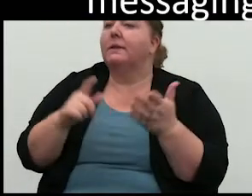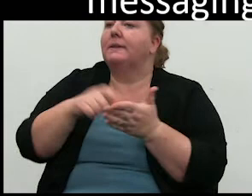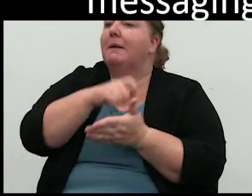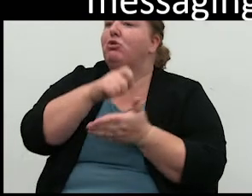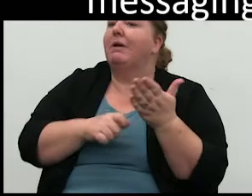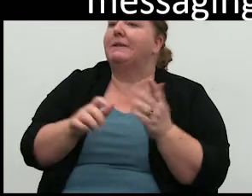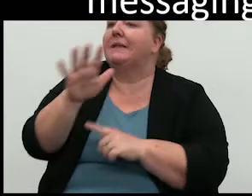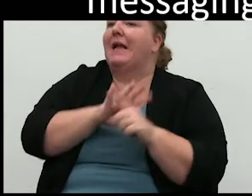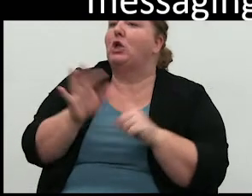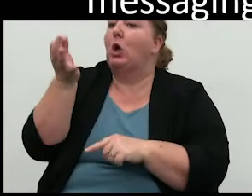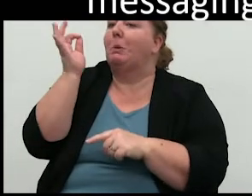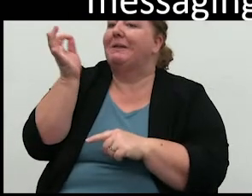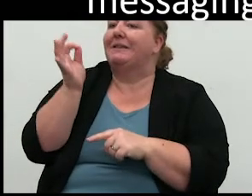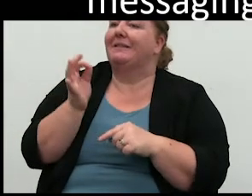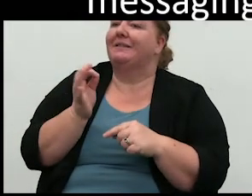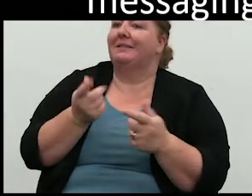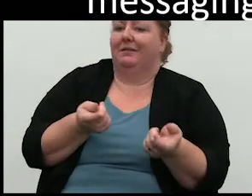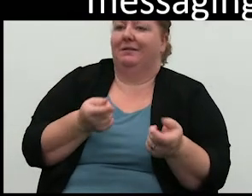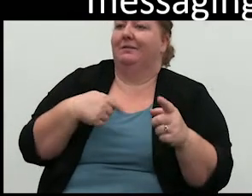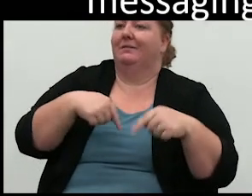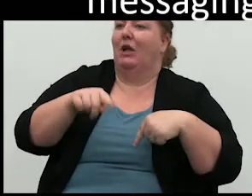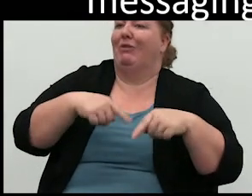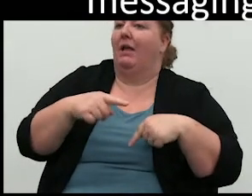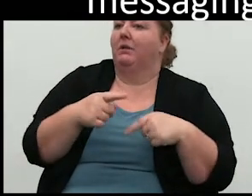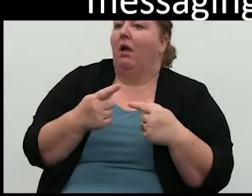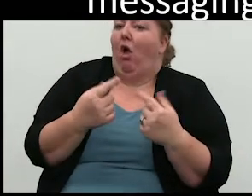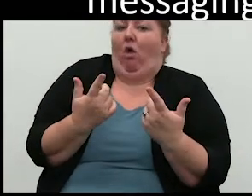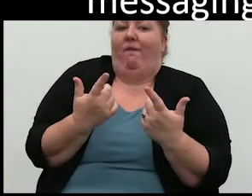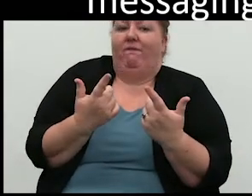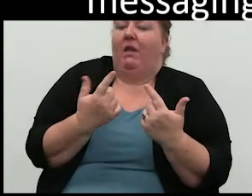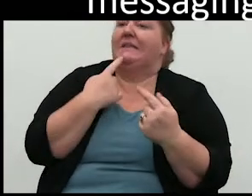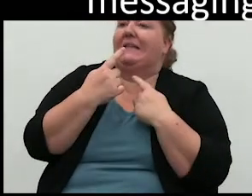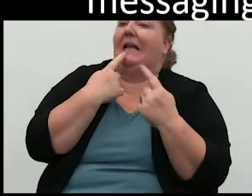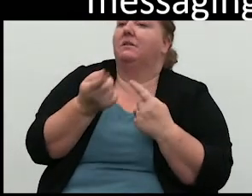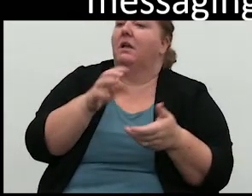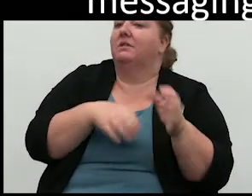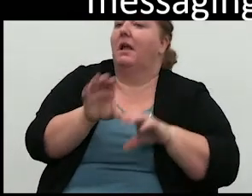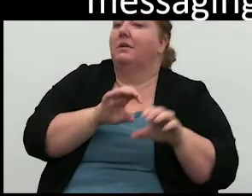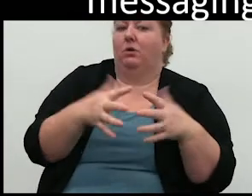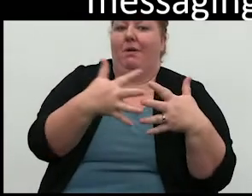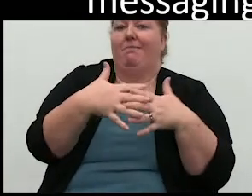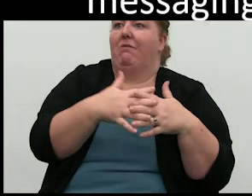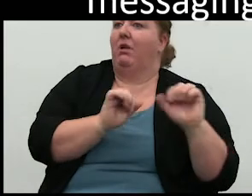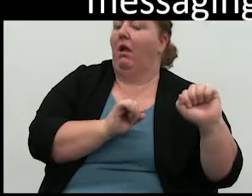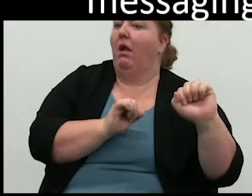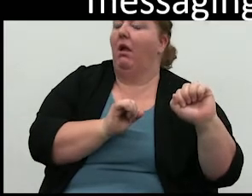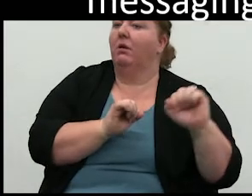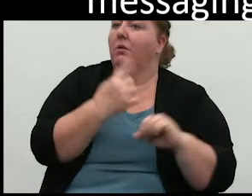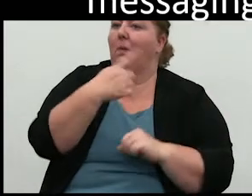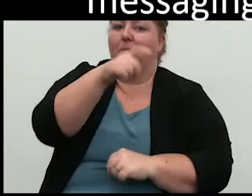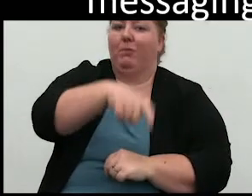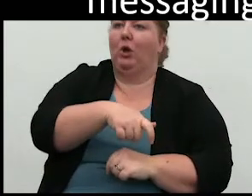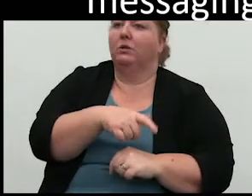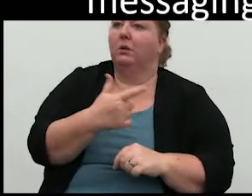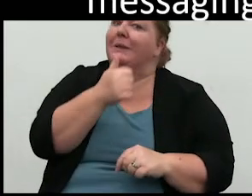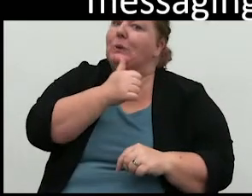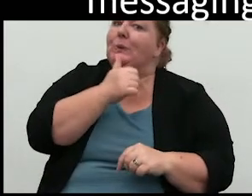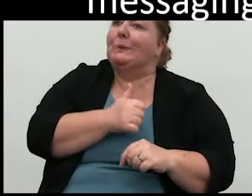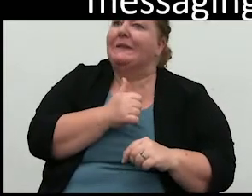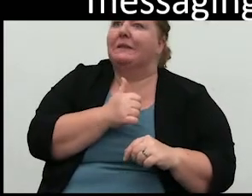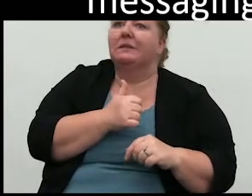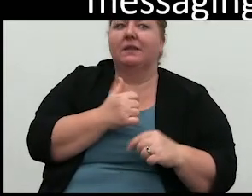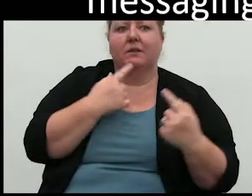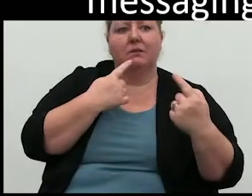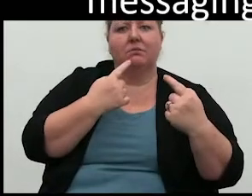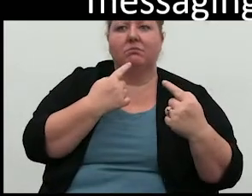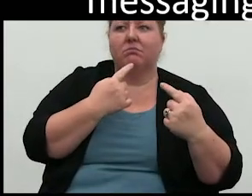National Committee's Director of Data Science, 2014 to 2016. So in America, this is one of the people who've absolutely been using data to